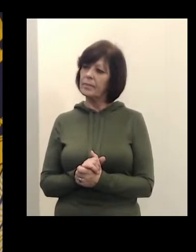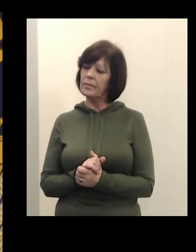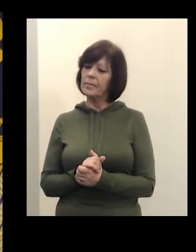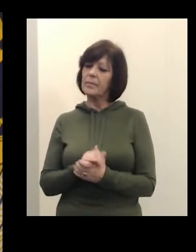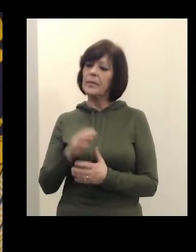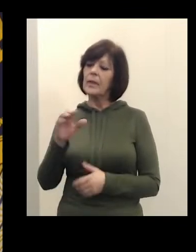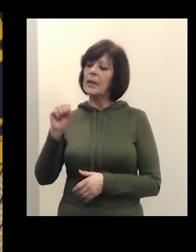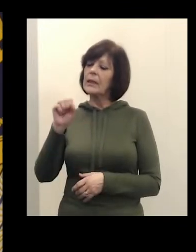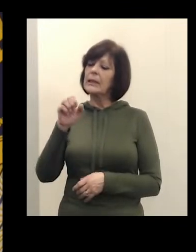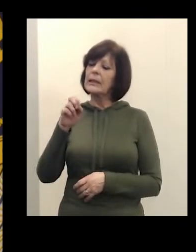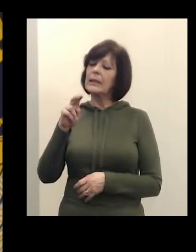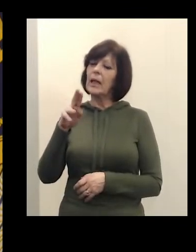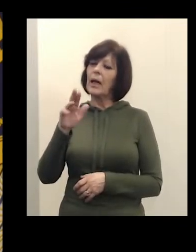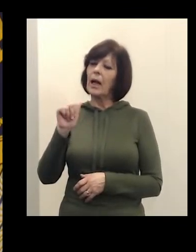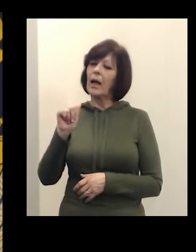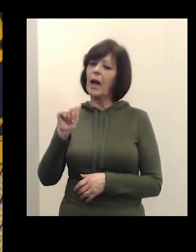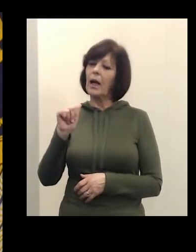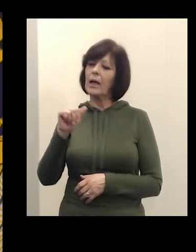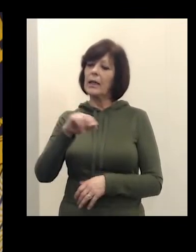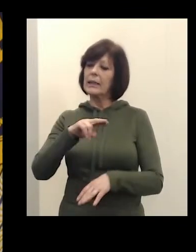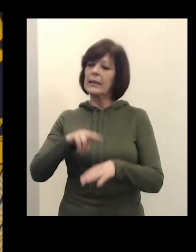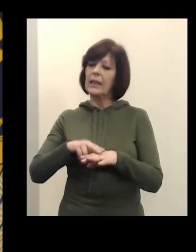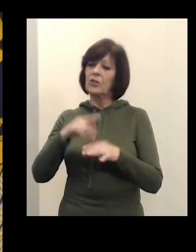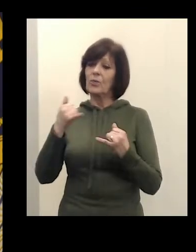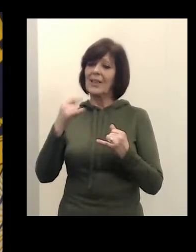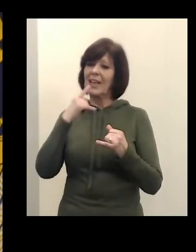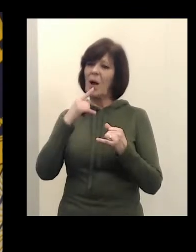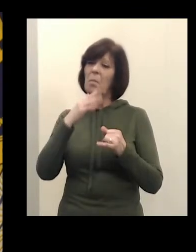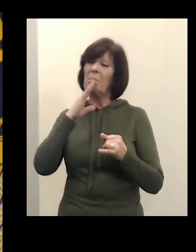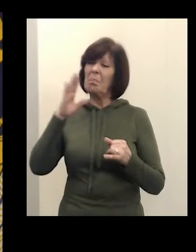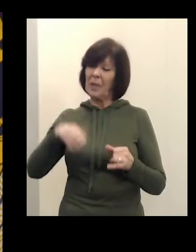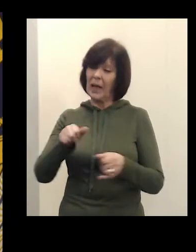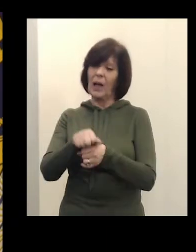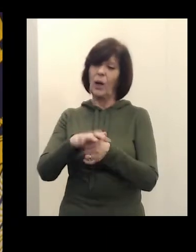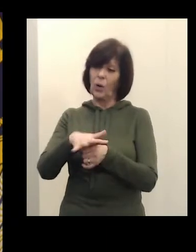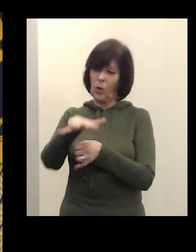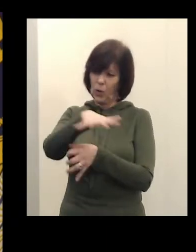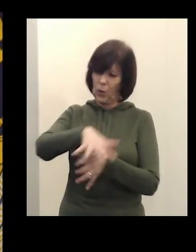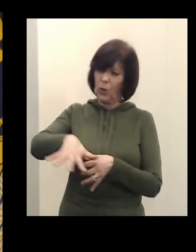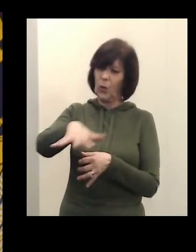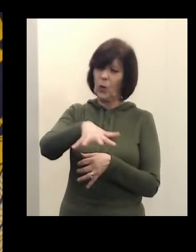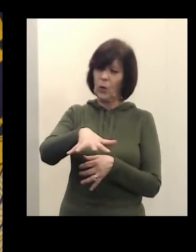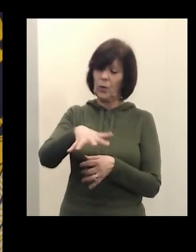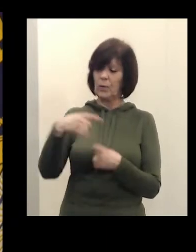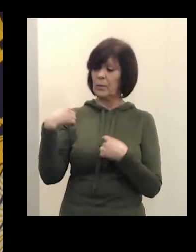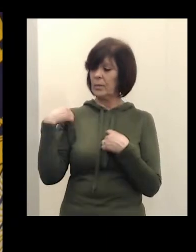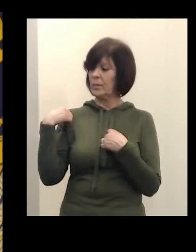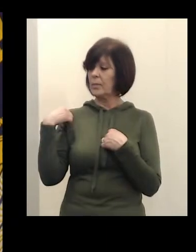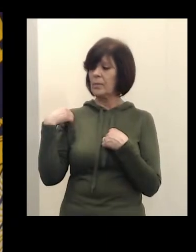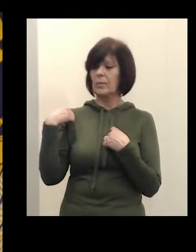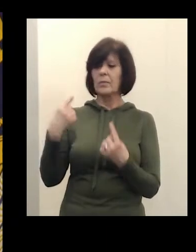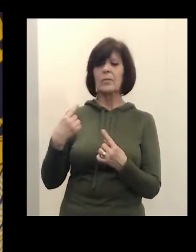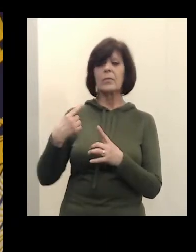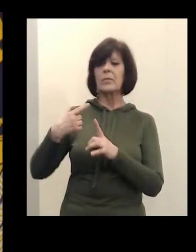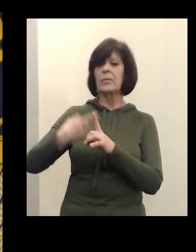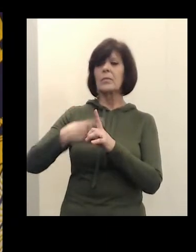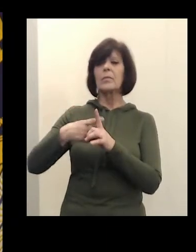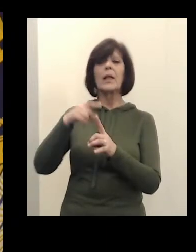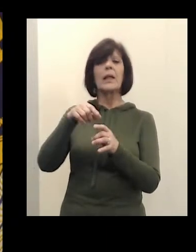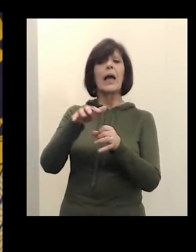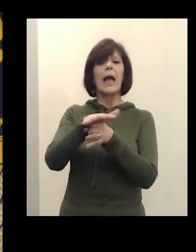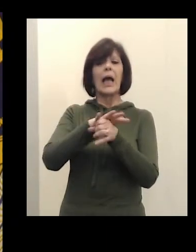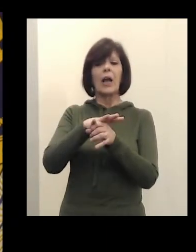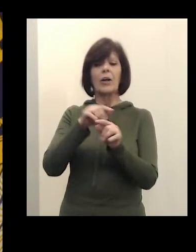getting hammered by COVID right now, and in the past months, the areas right around where the nation